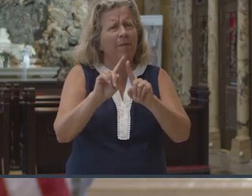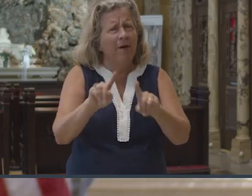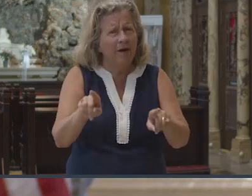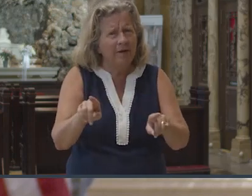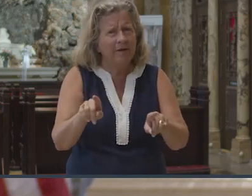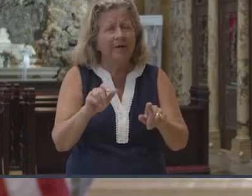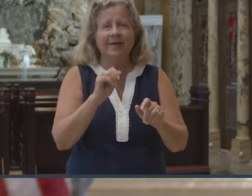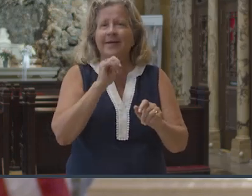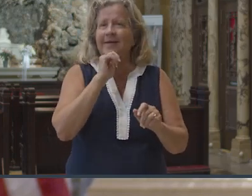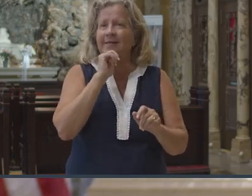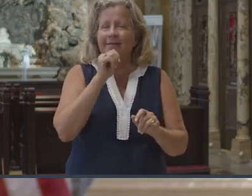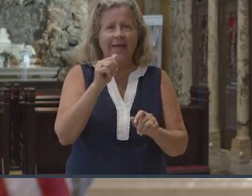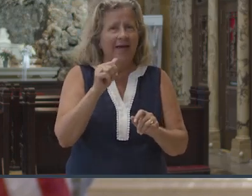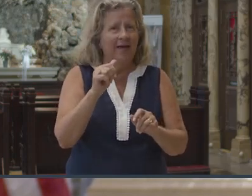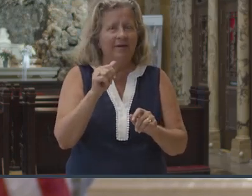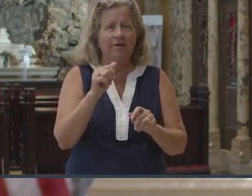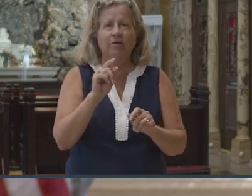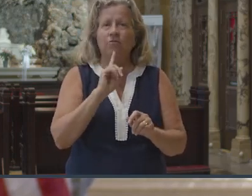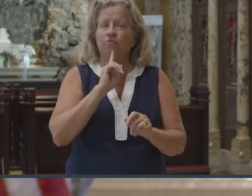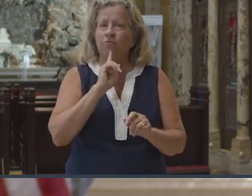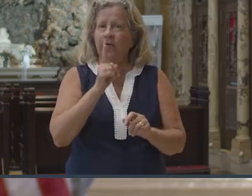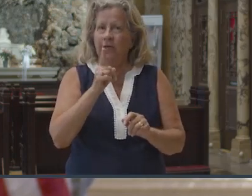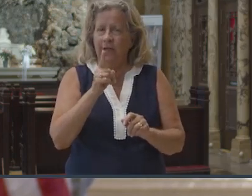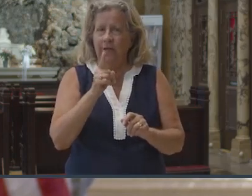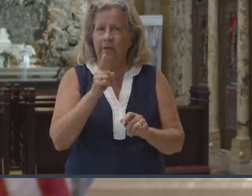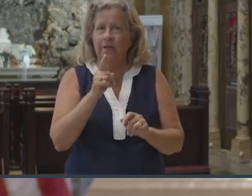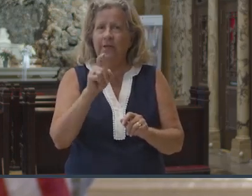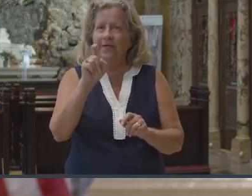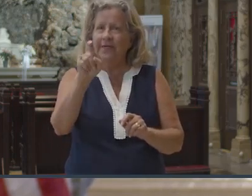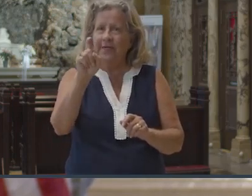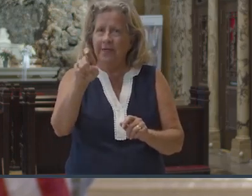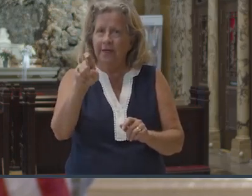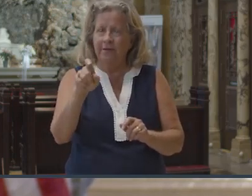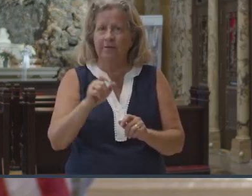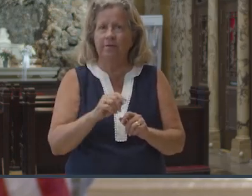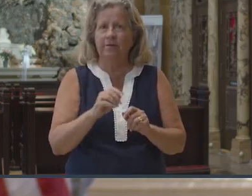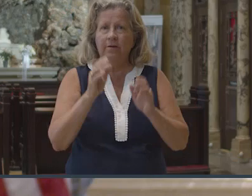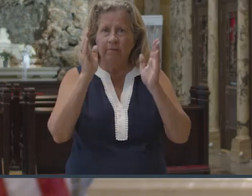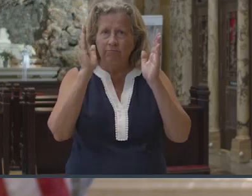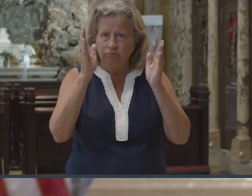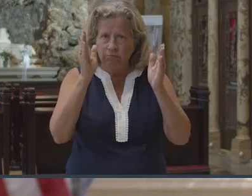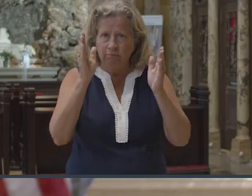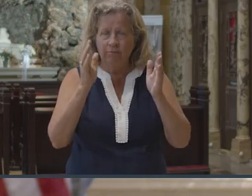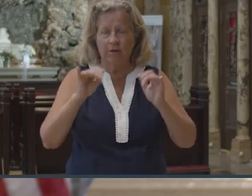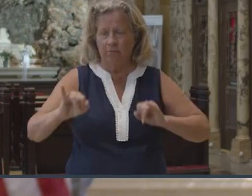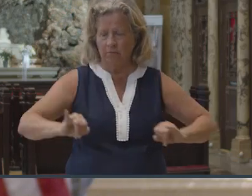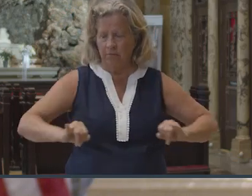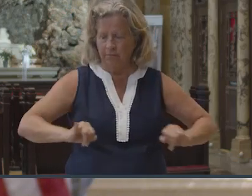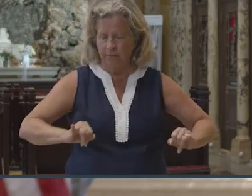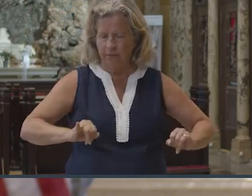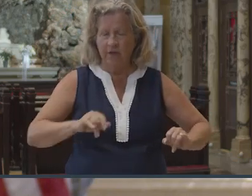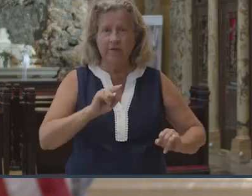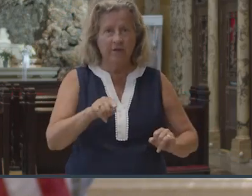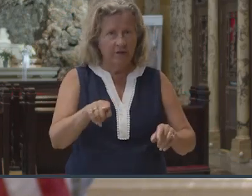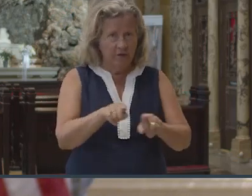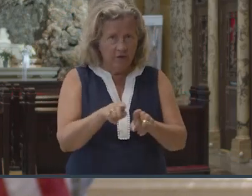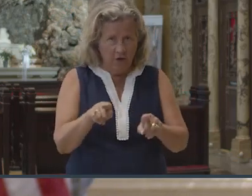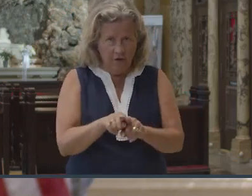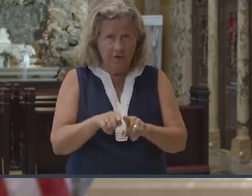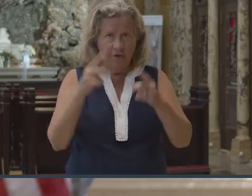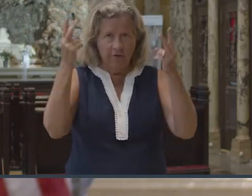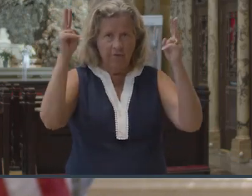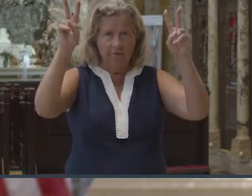not labored over it, he must leave the property. This also is vanity and a great